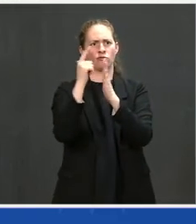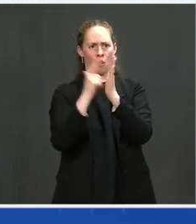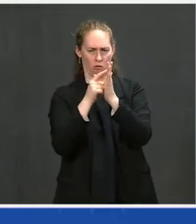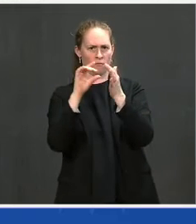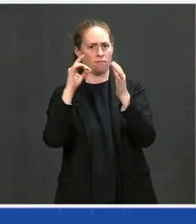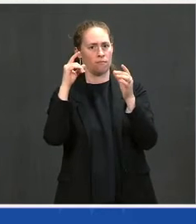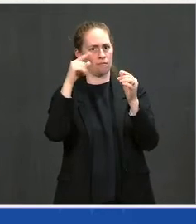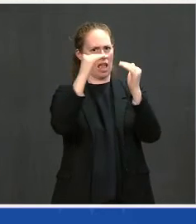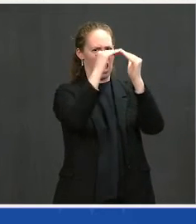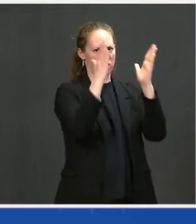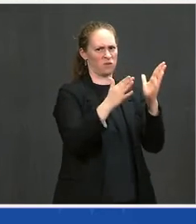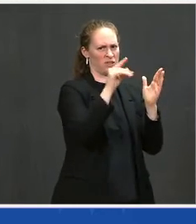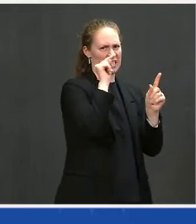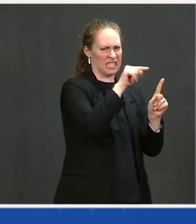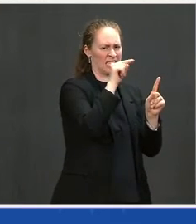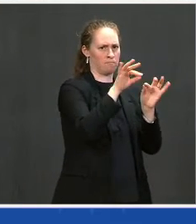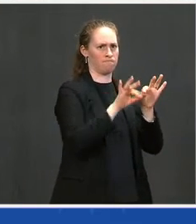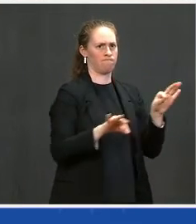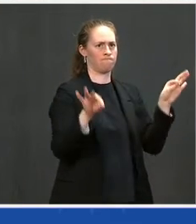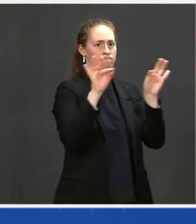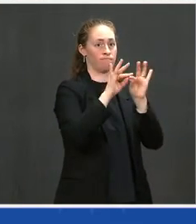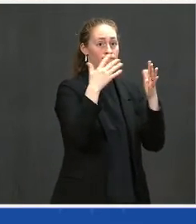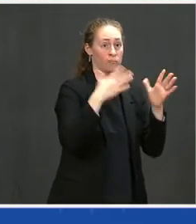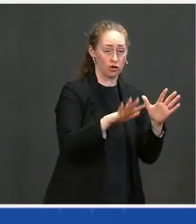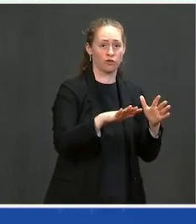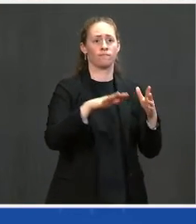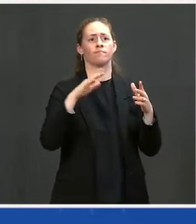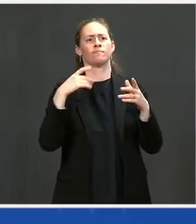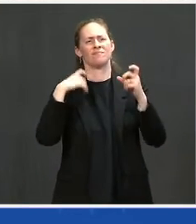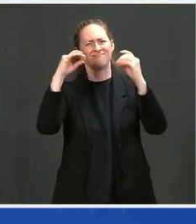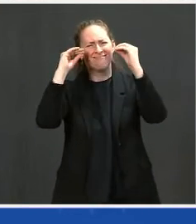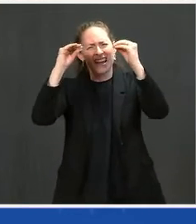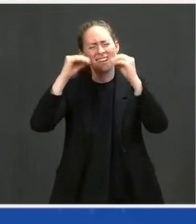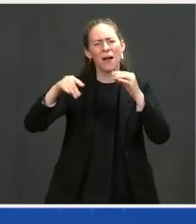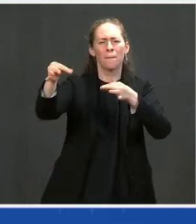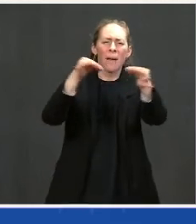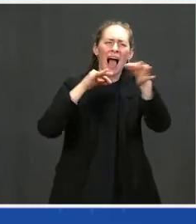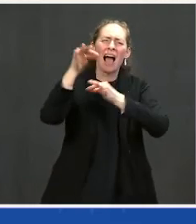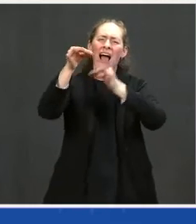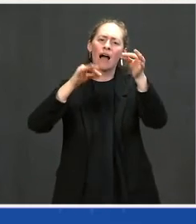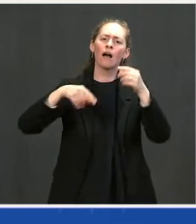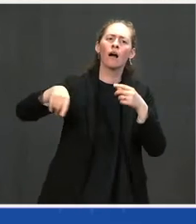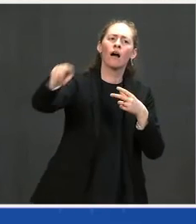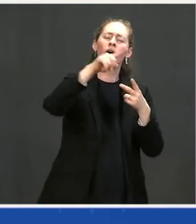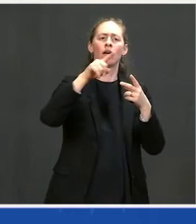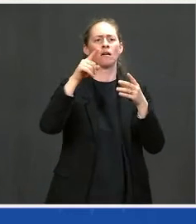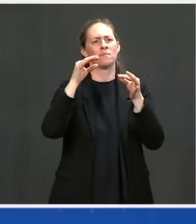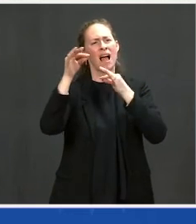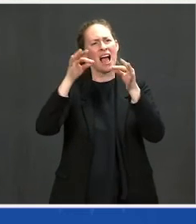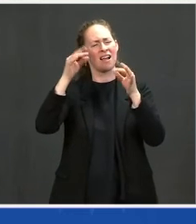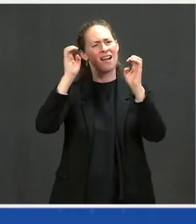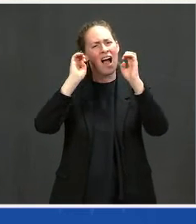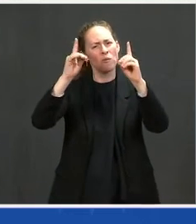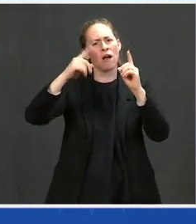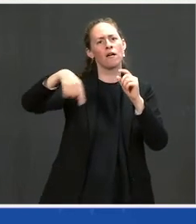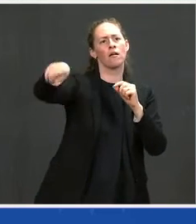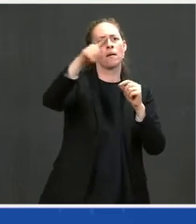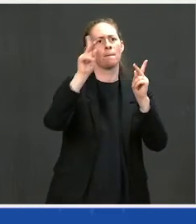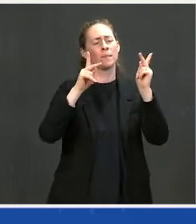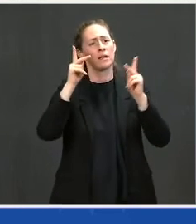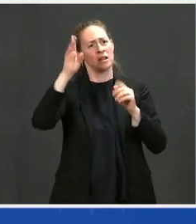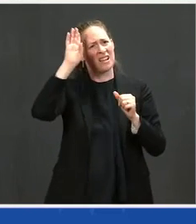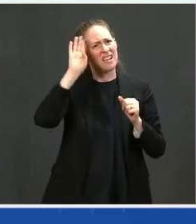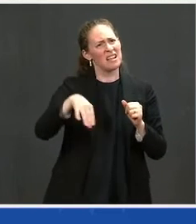two, educating the American public. The Republican voters I know find this